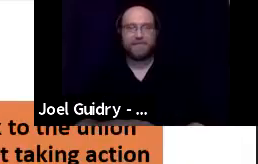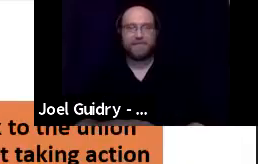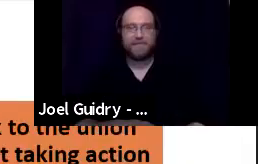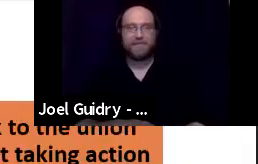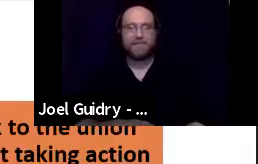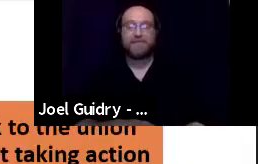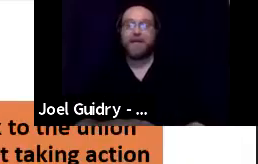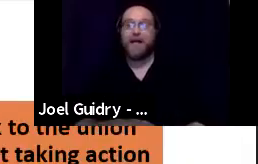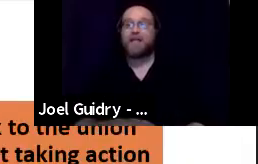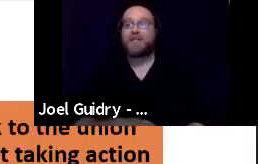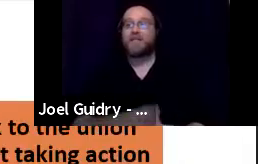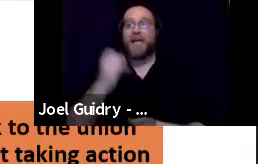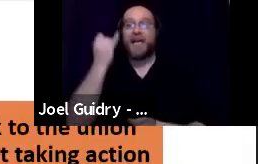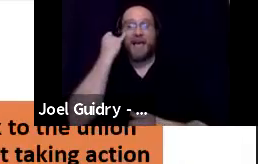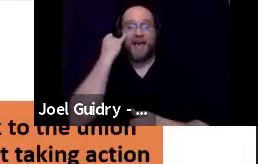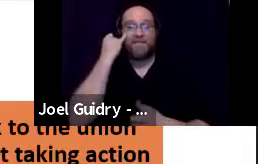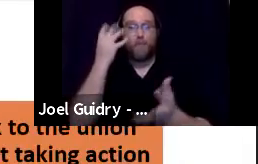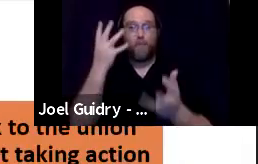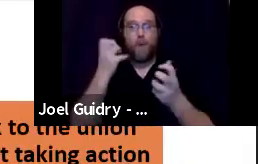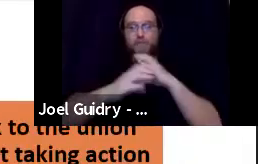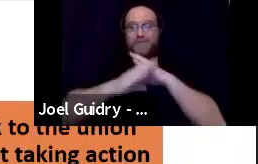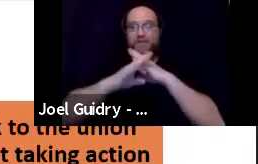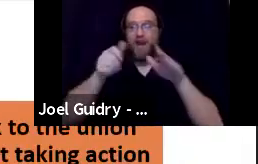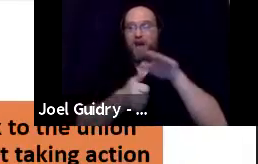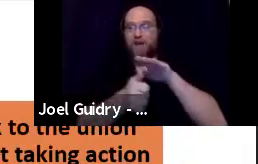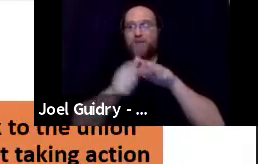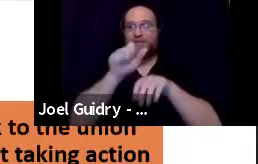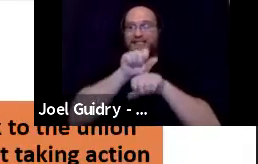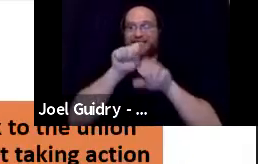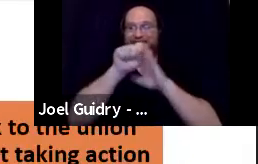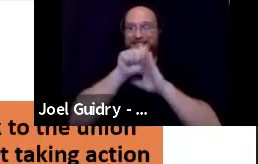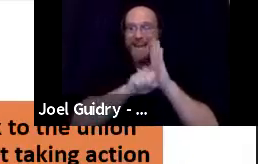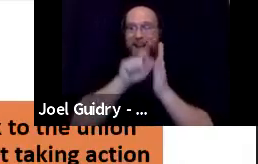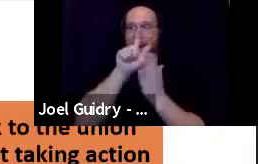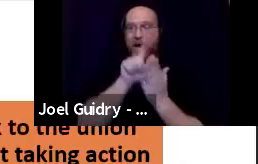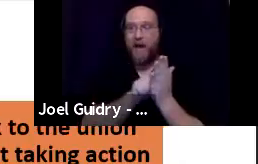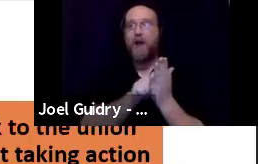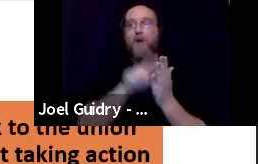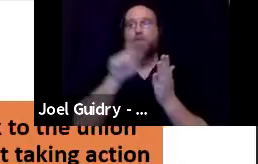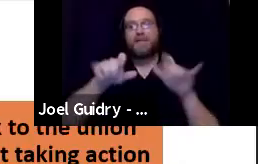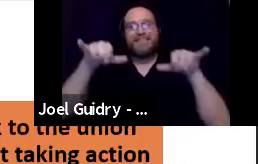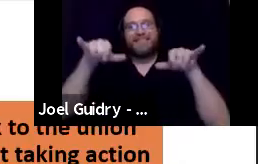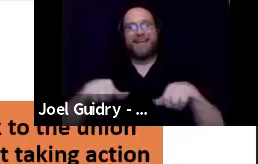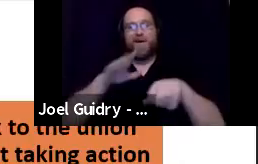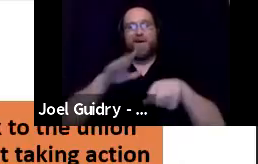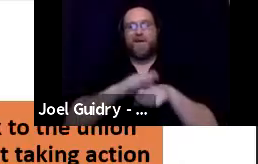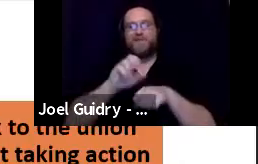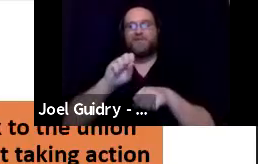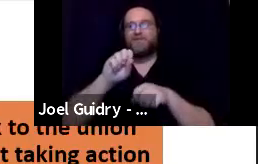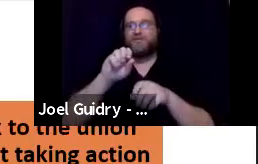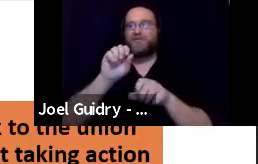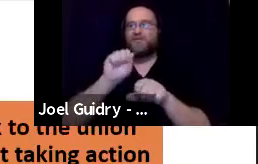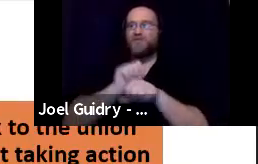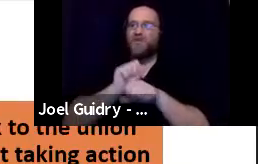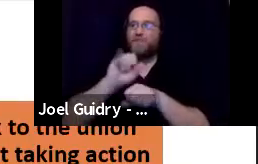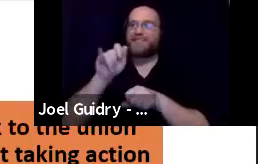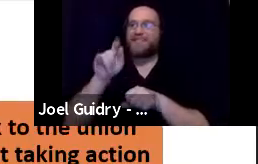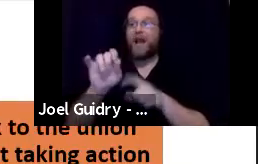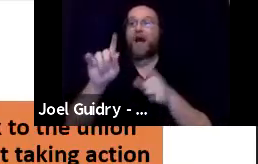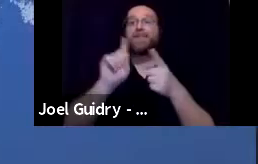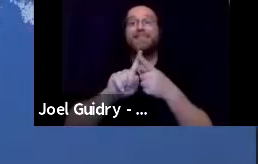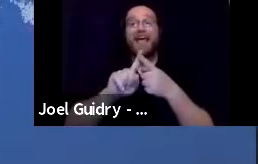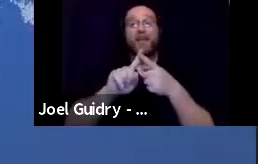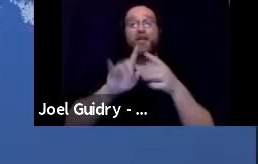the job site until you are released by your employer. Okay, so next